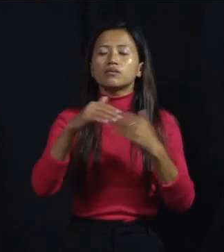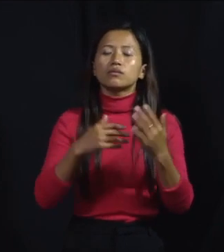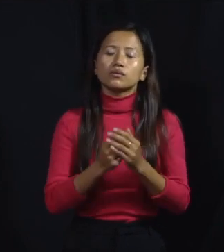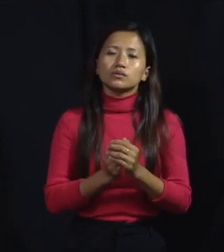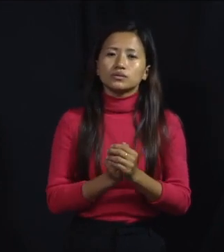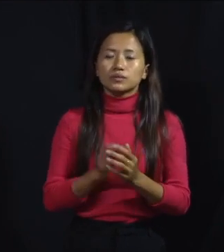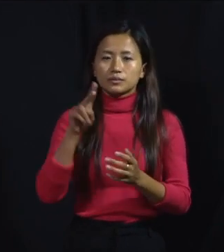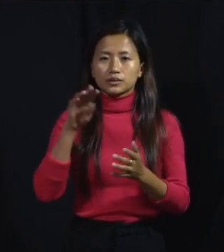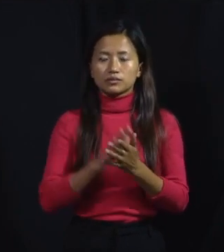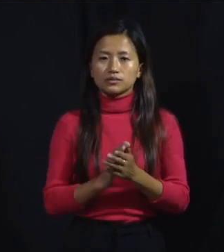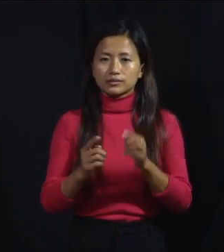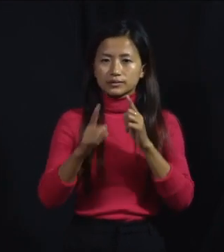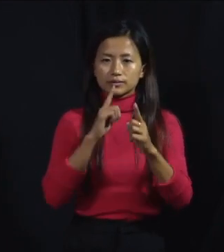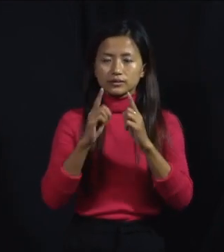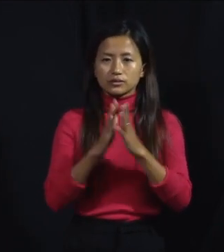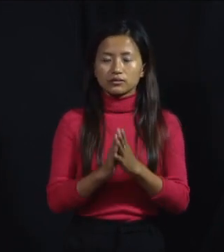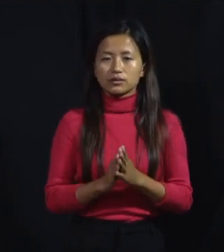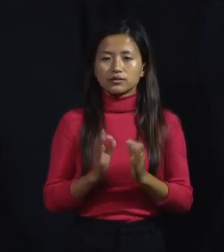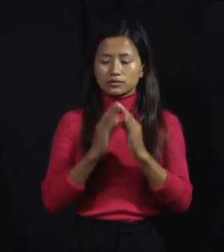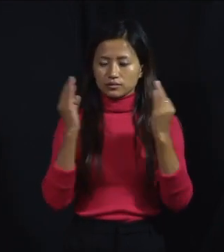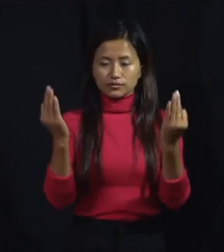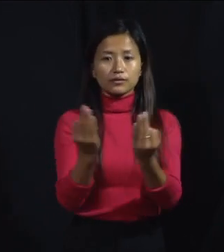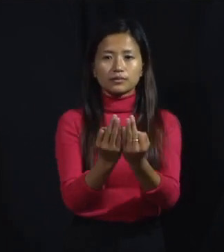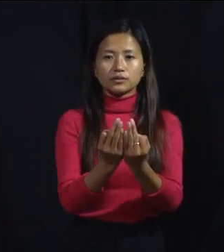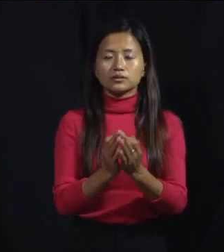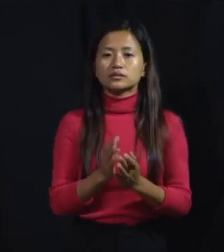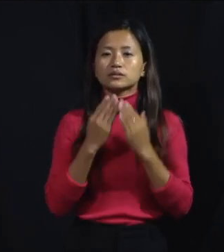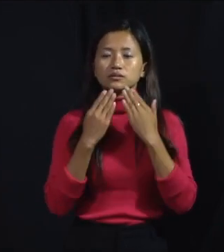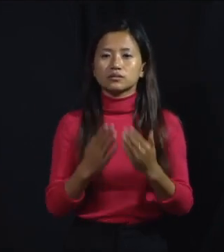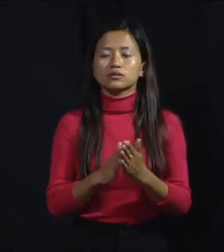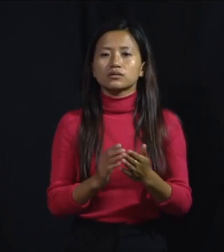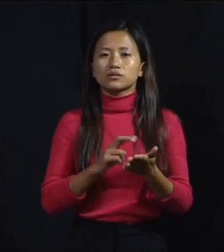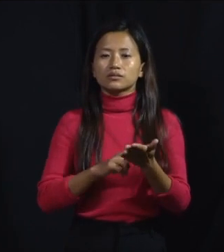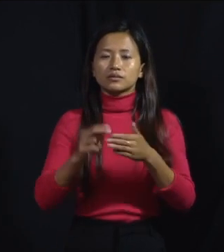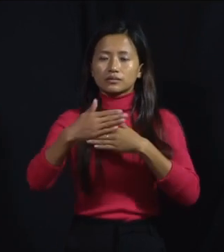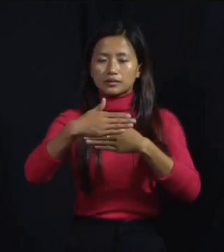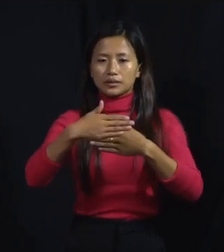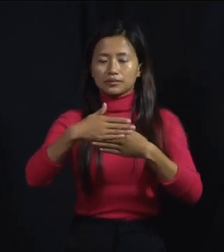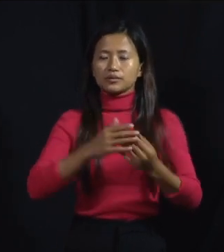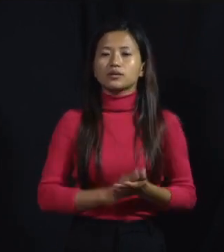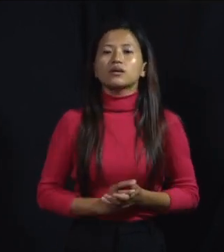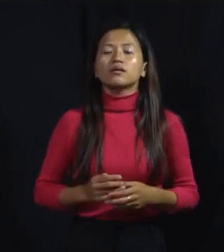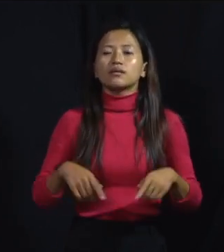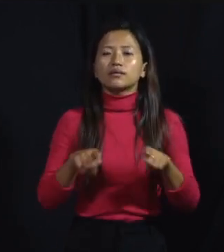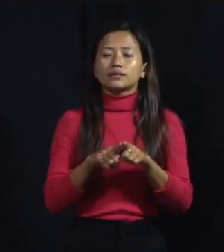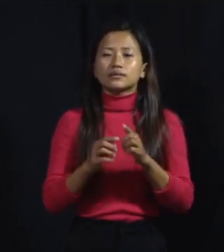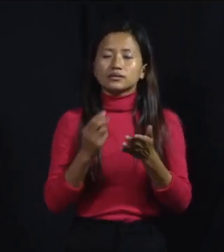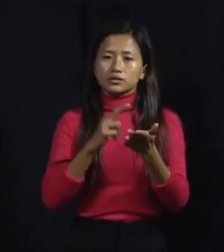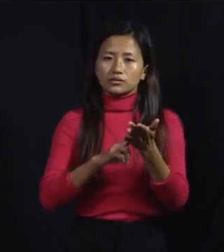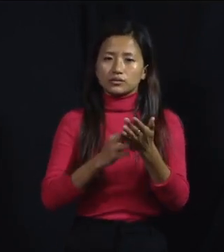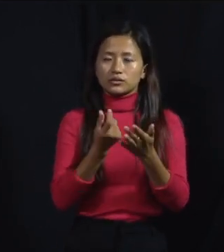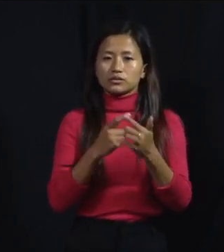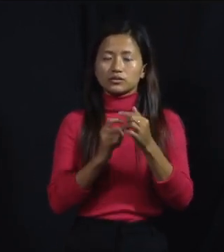would mean the interaction that you do in the family, in the school, or in your neighborhood. And it is said that